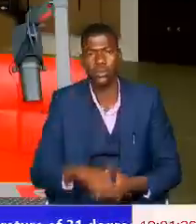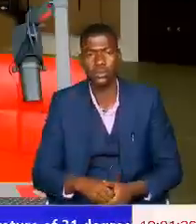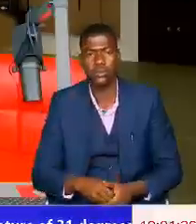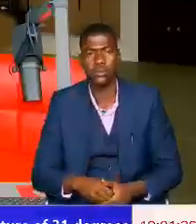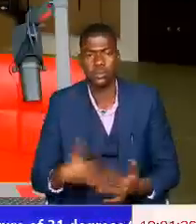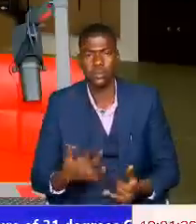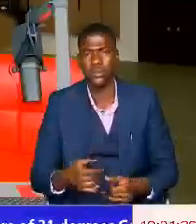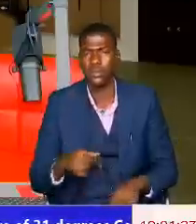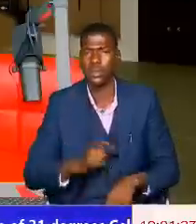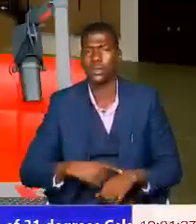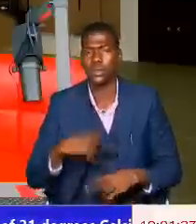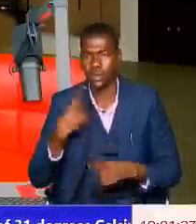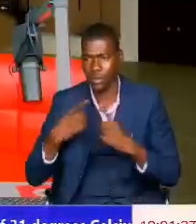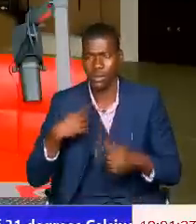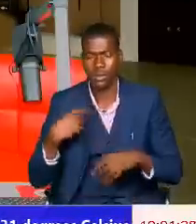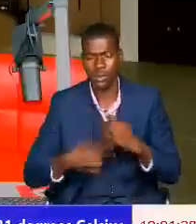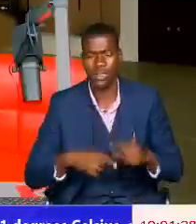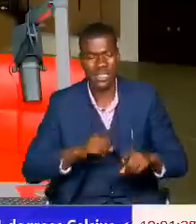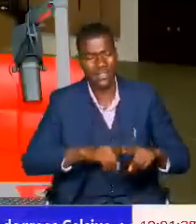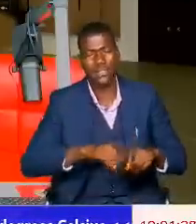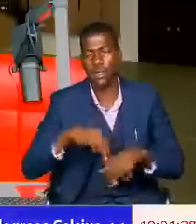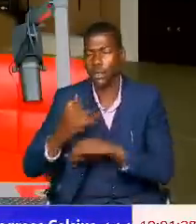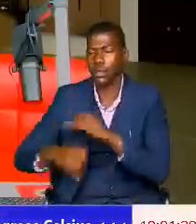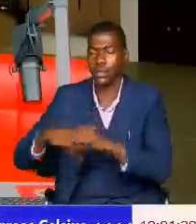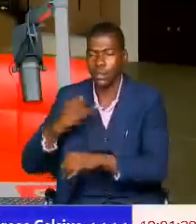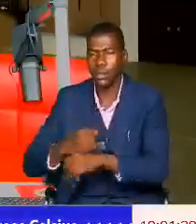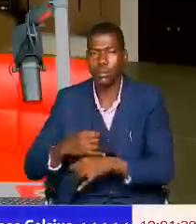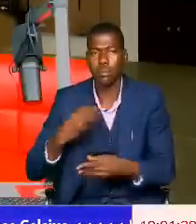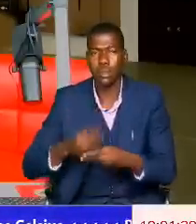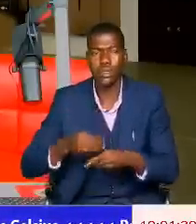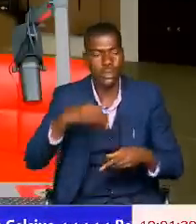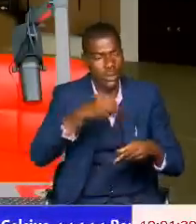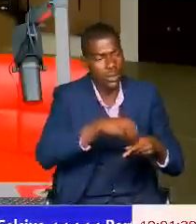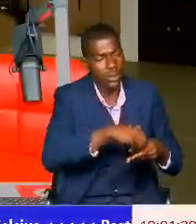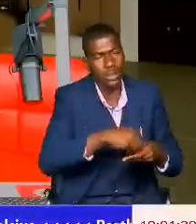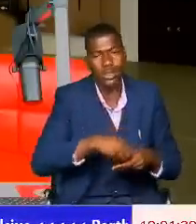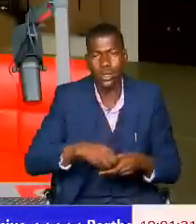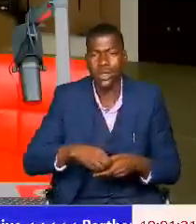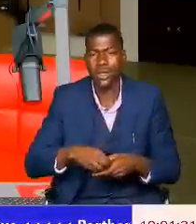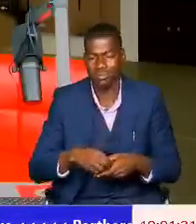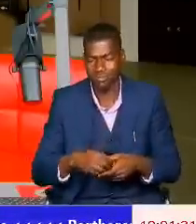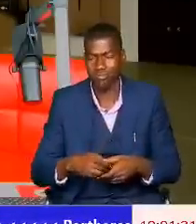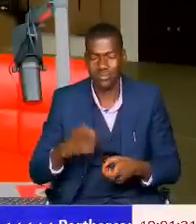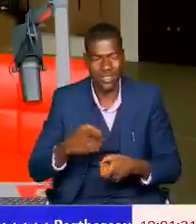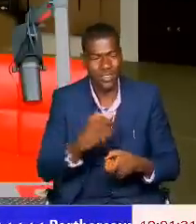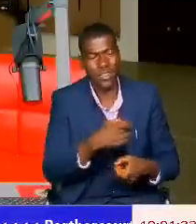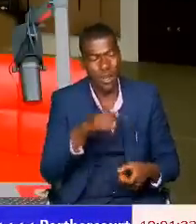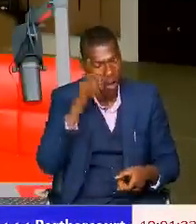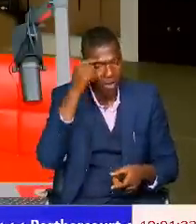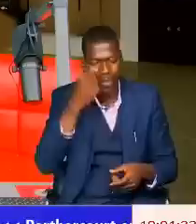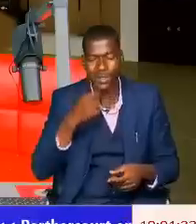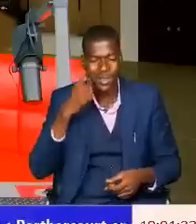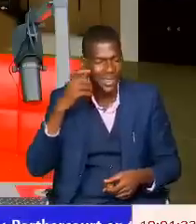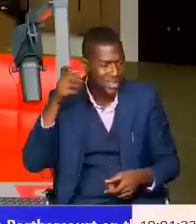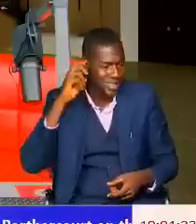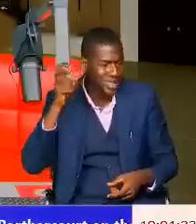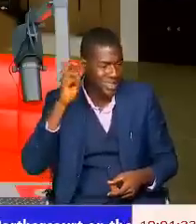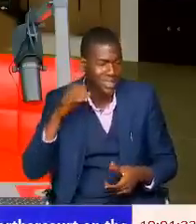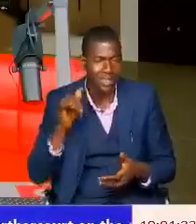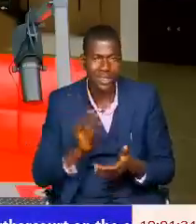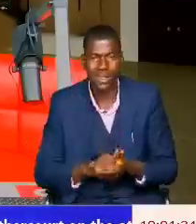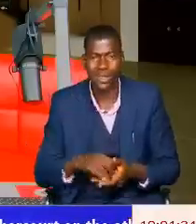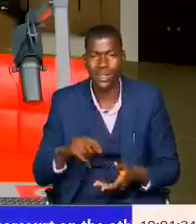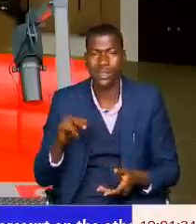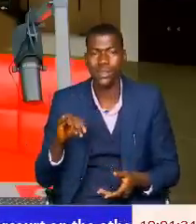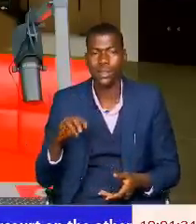about agencies where they don't contribute money, you will hear NIPOST as number one. Clean money, not be dirty money. Because NIPOST money is